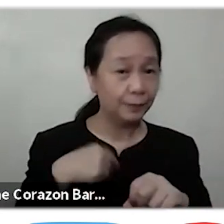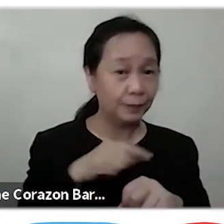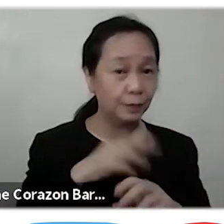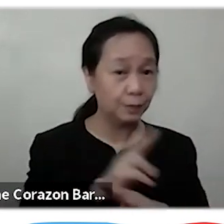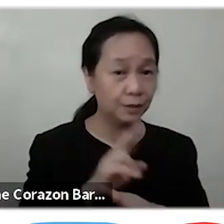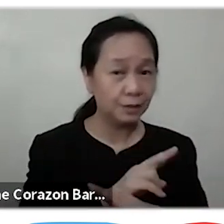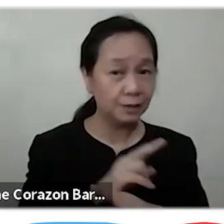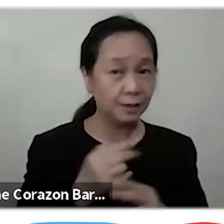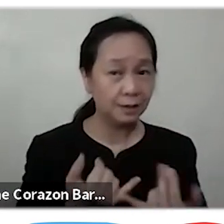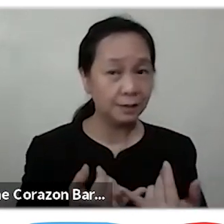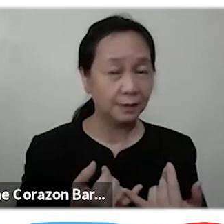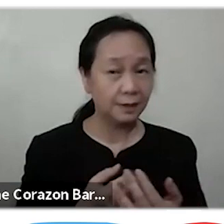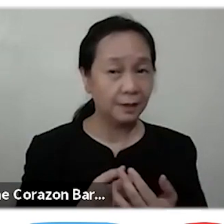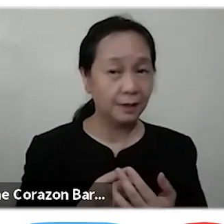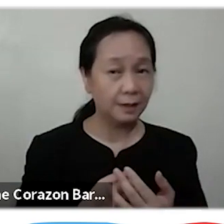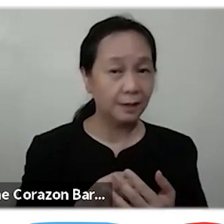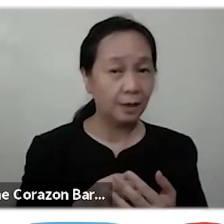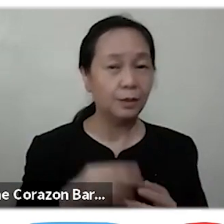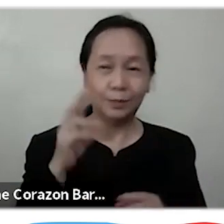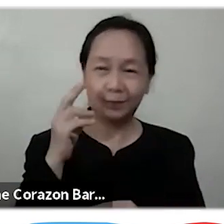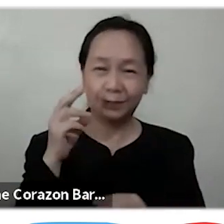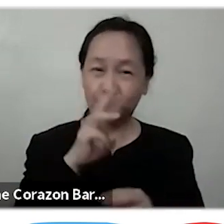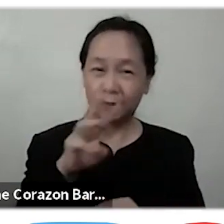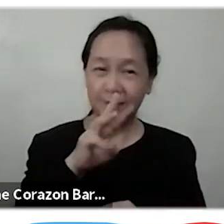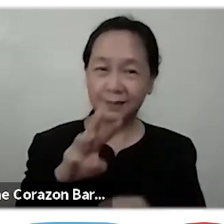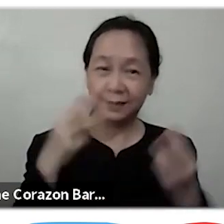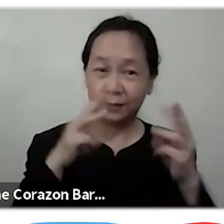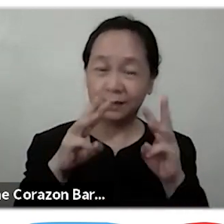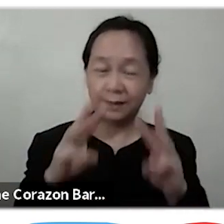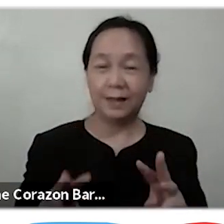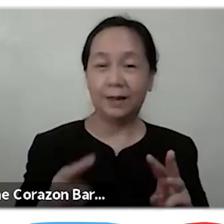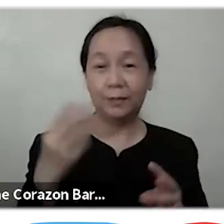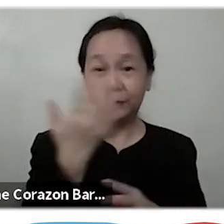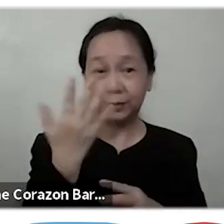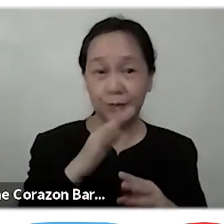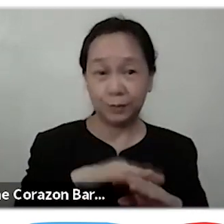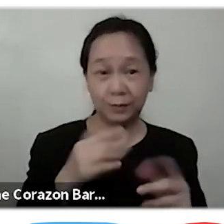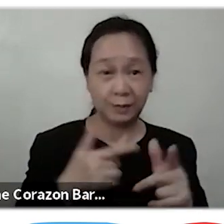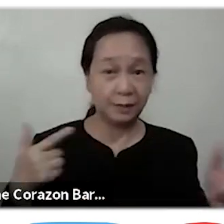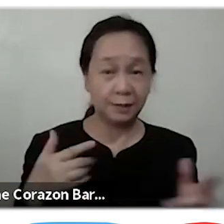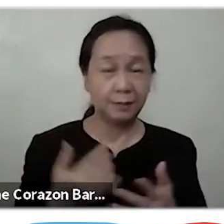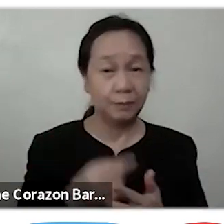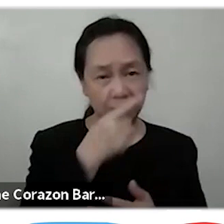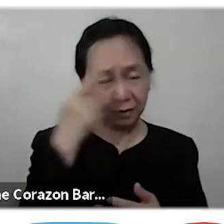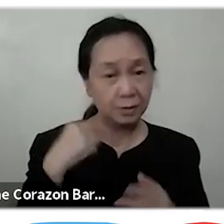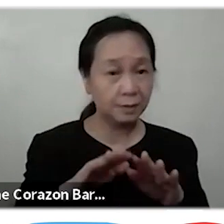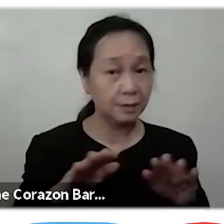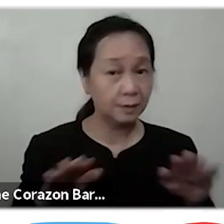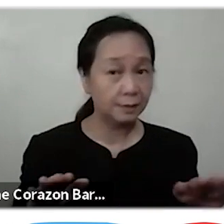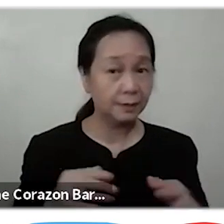our phone, when we are watching videos online, when we are using our social media. Because children these